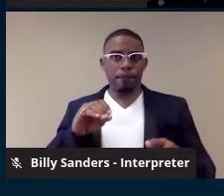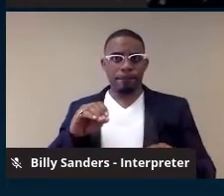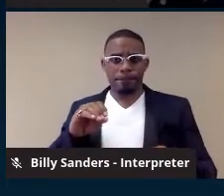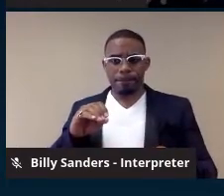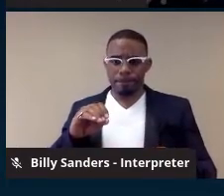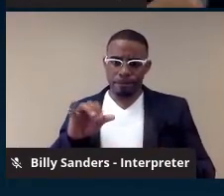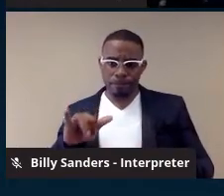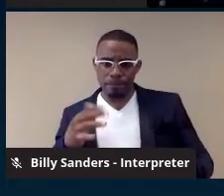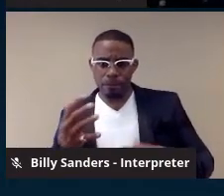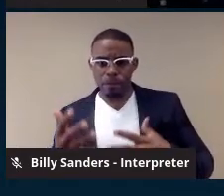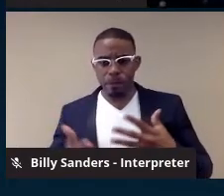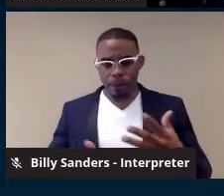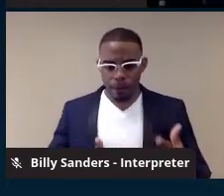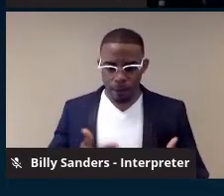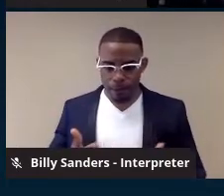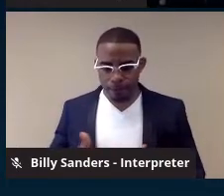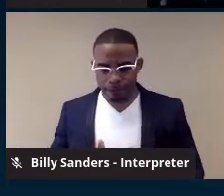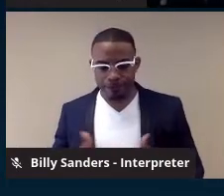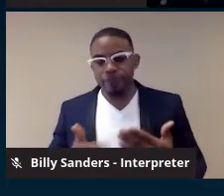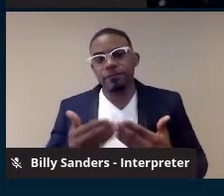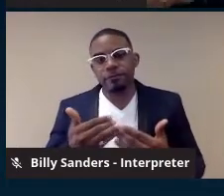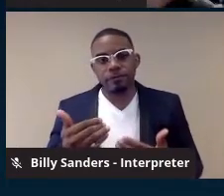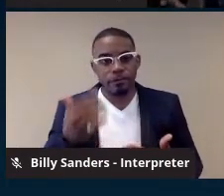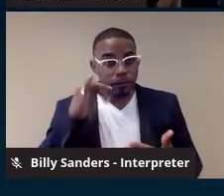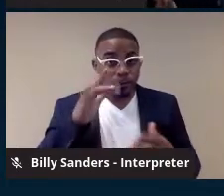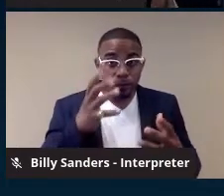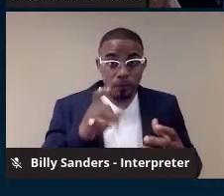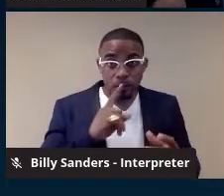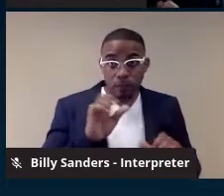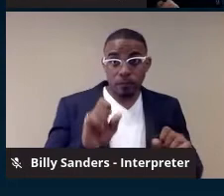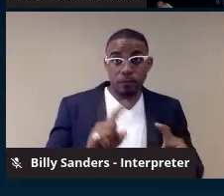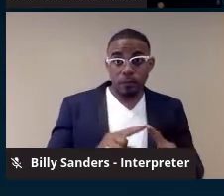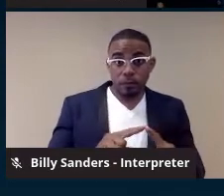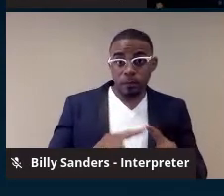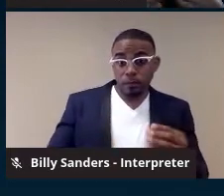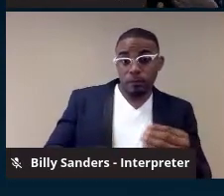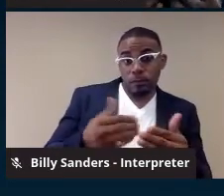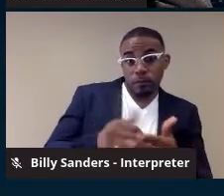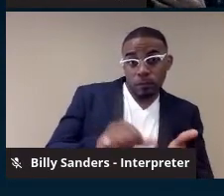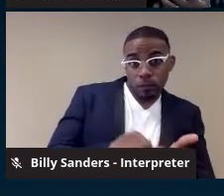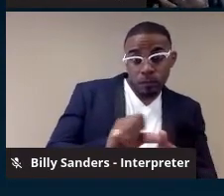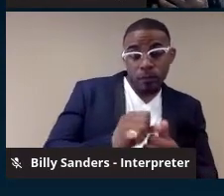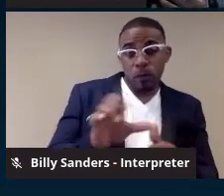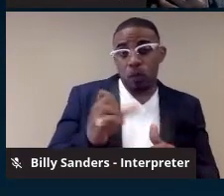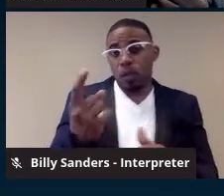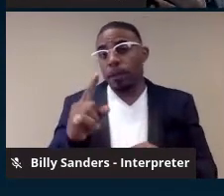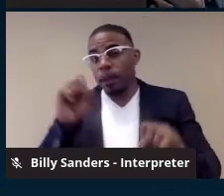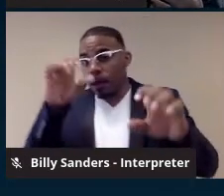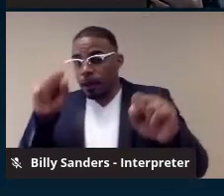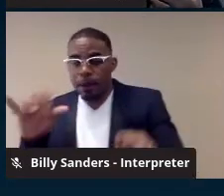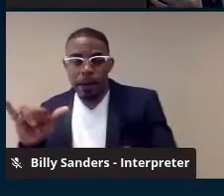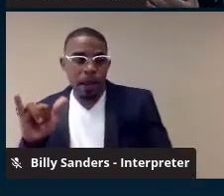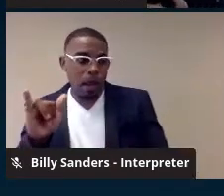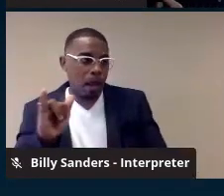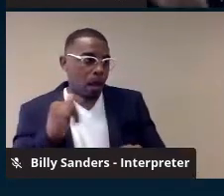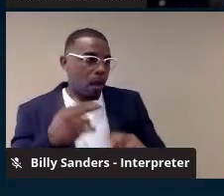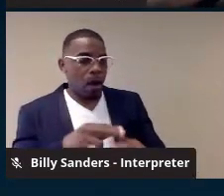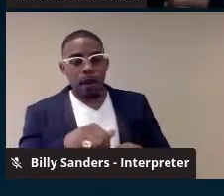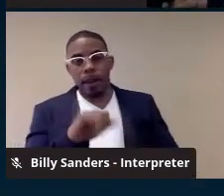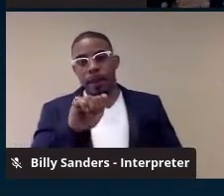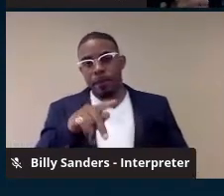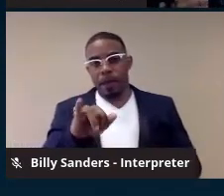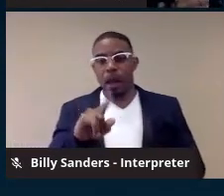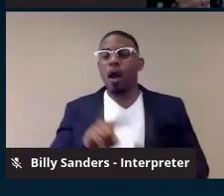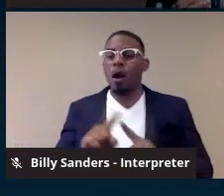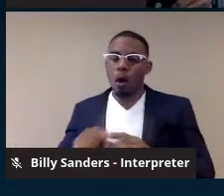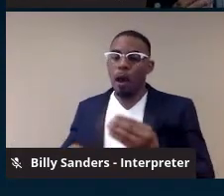kind of easy if we want to be able to add a new page, make it do something dynamic like calling an API, and also